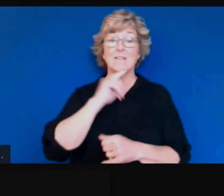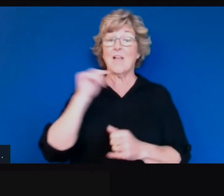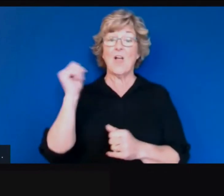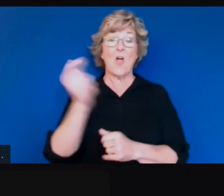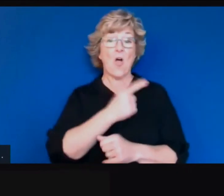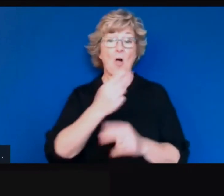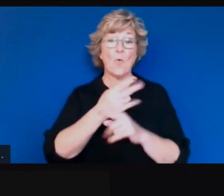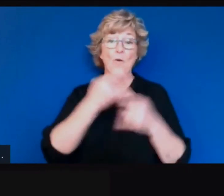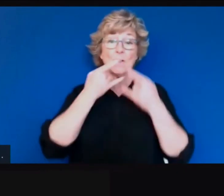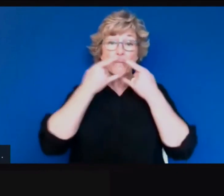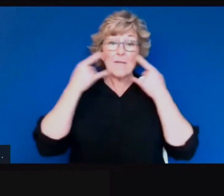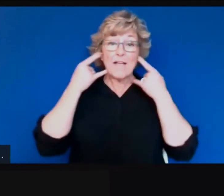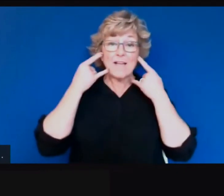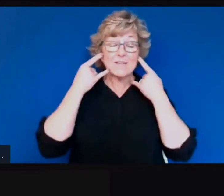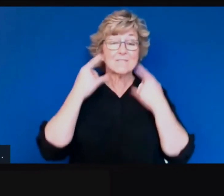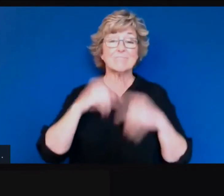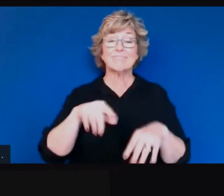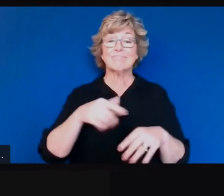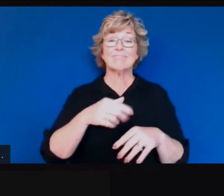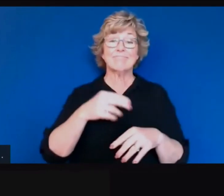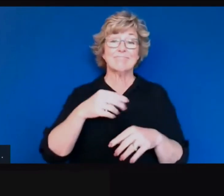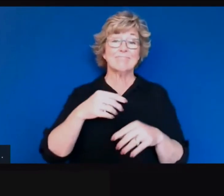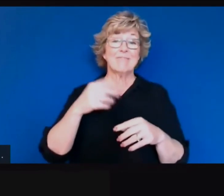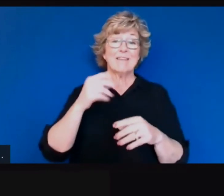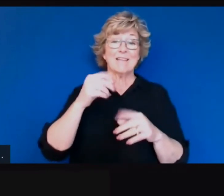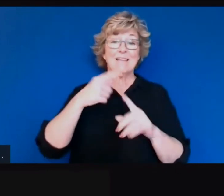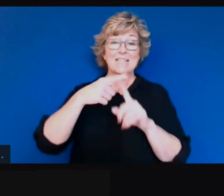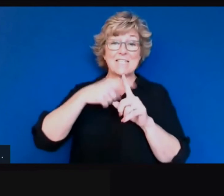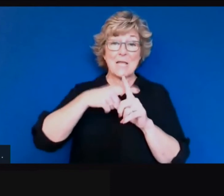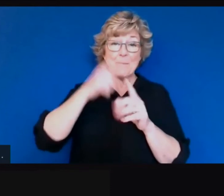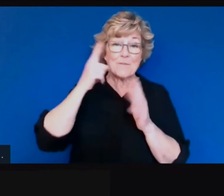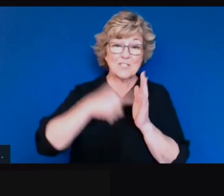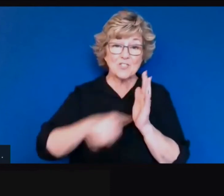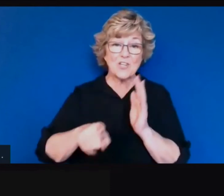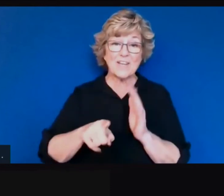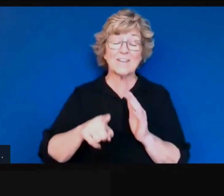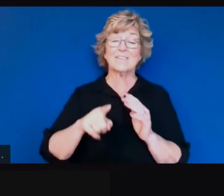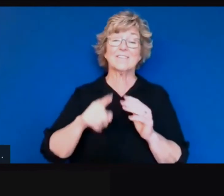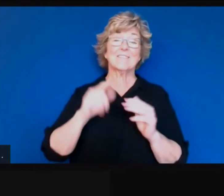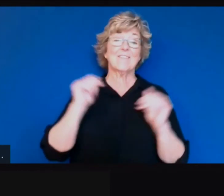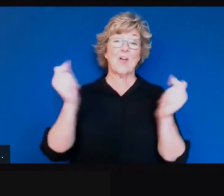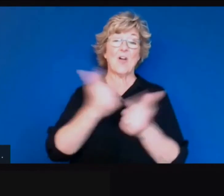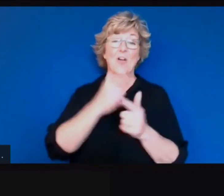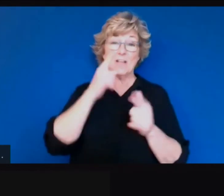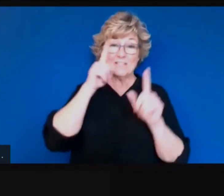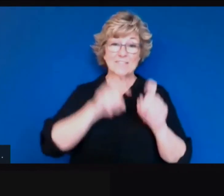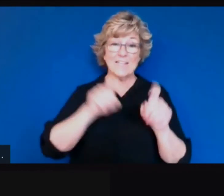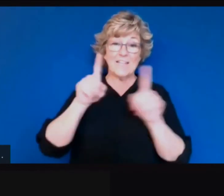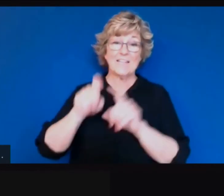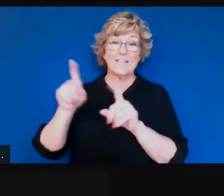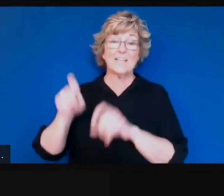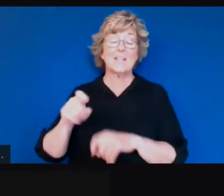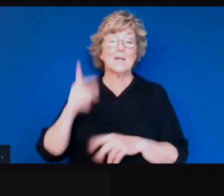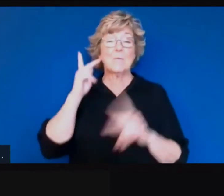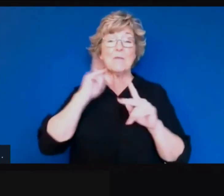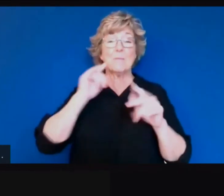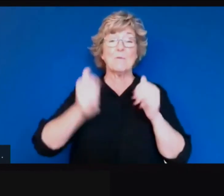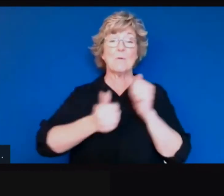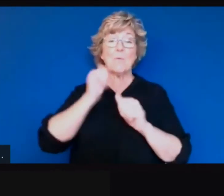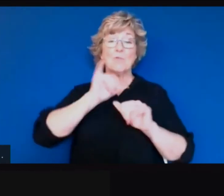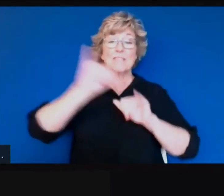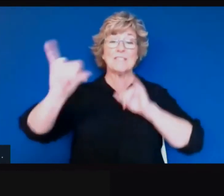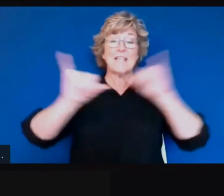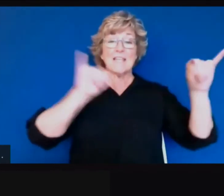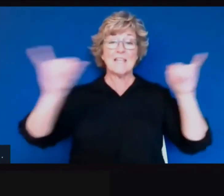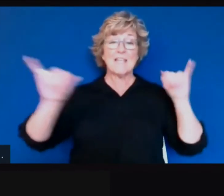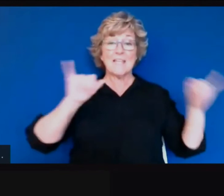very strict guidelines, rules, procedures, temperature checks. People are being tested all the time. Most folks are teleworking. So this